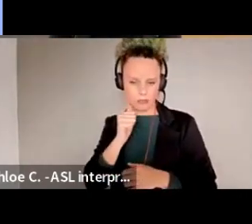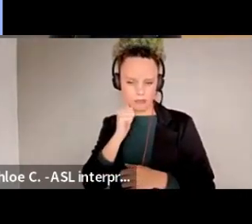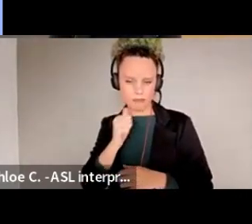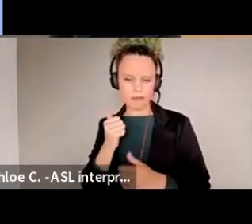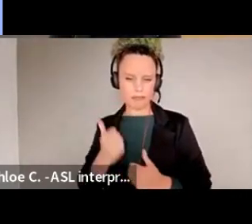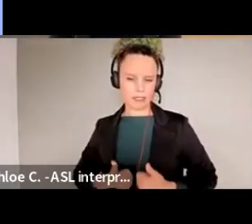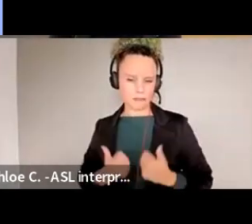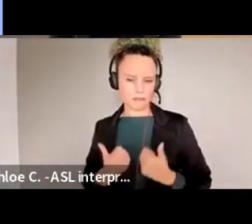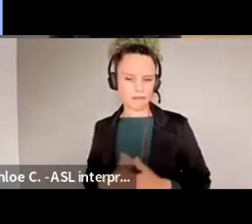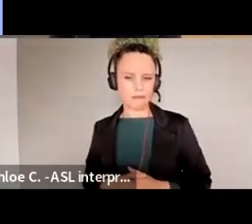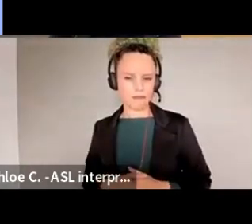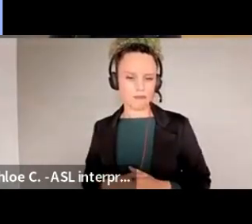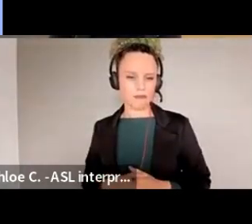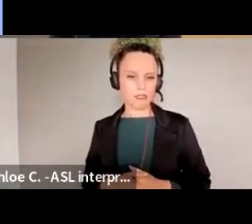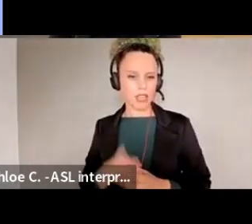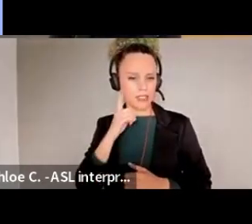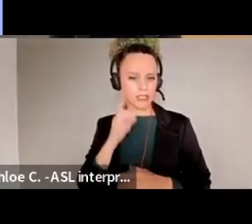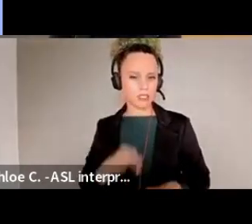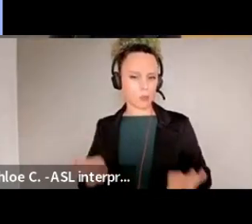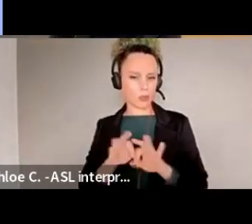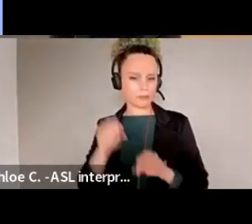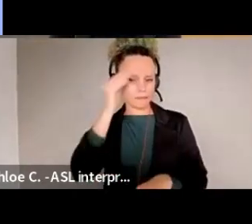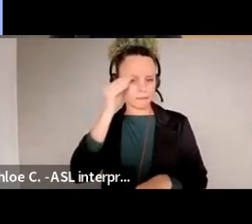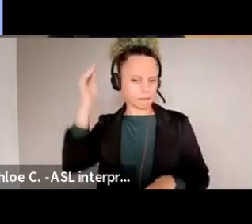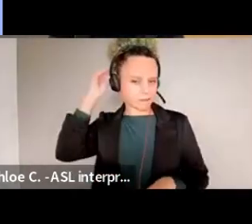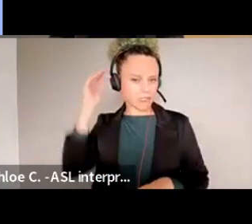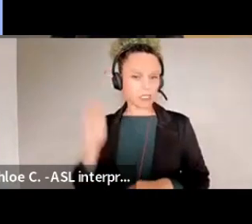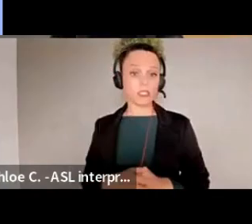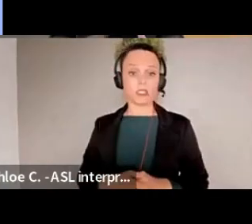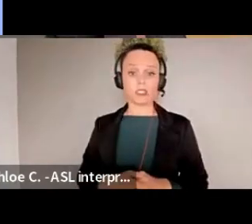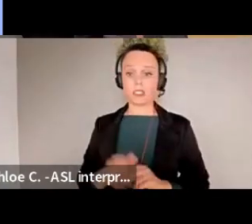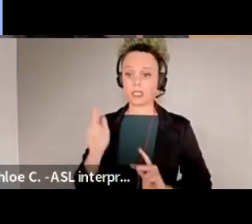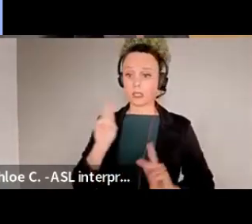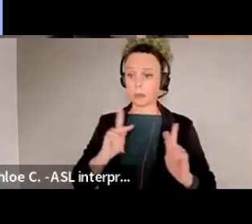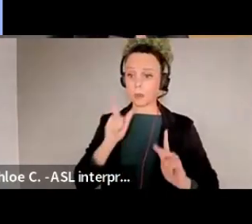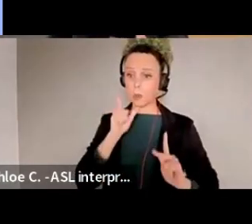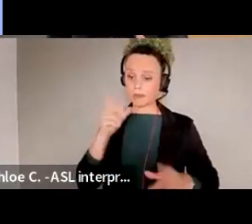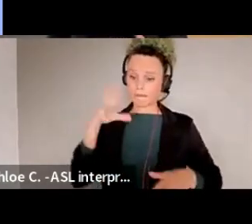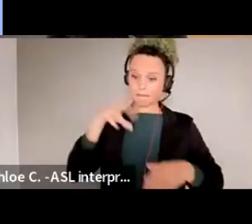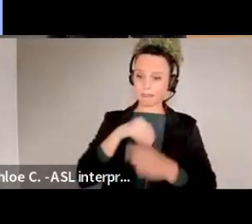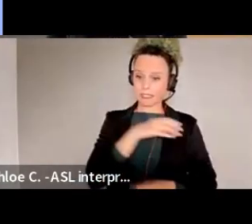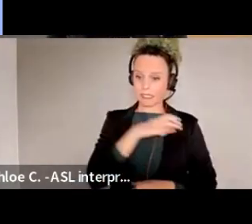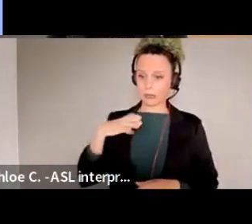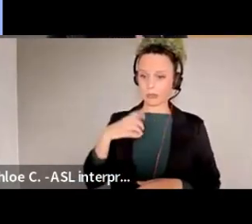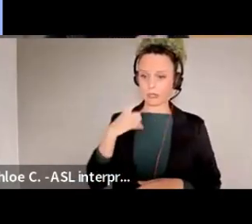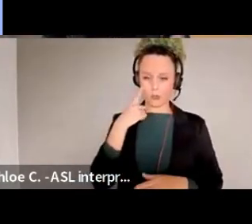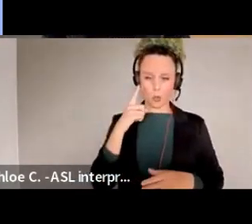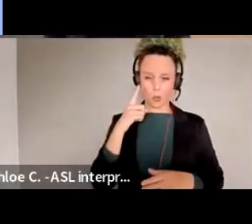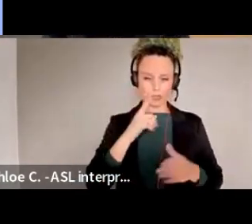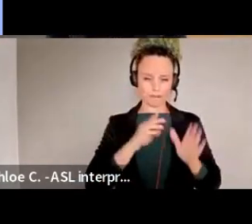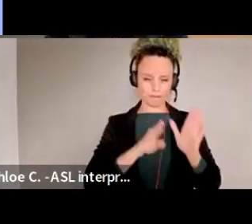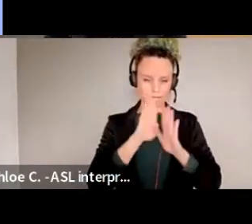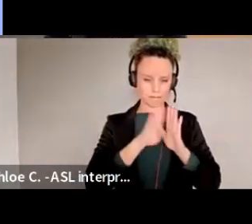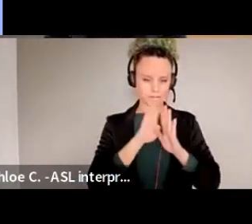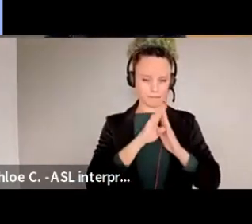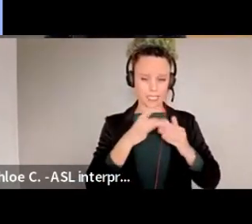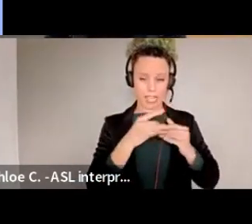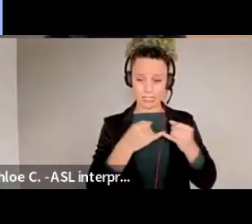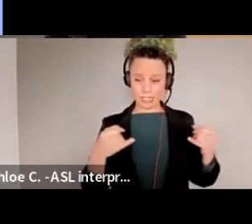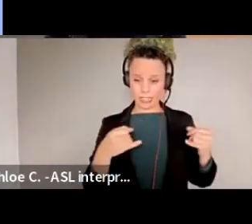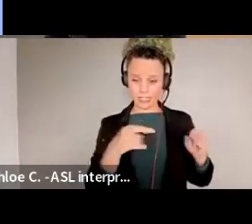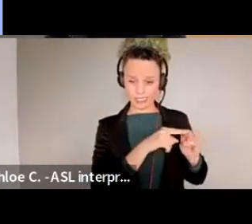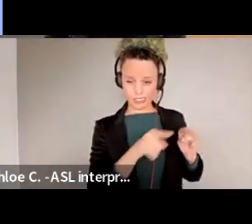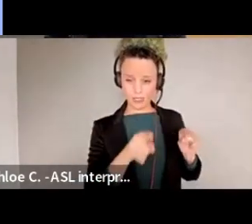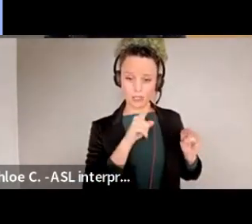limitations or functions to their day-to-day life. So I think that's important to note,